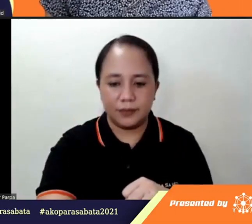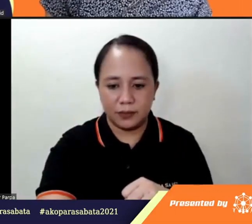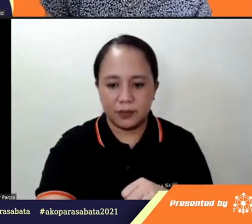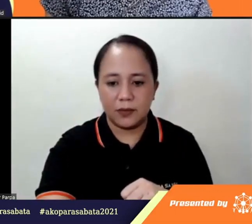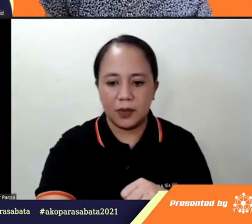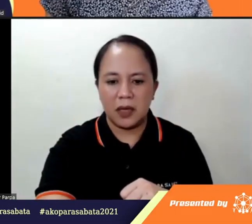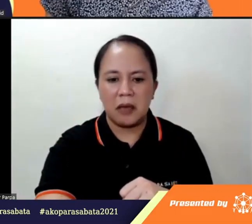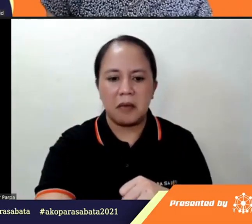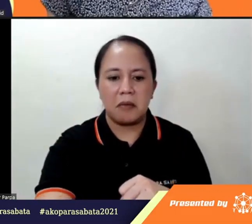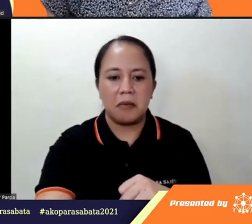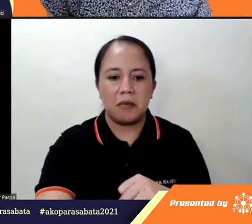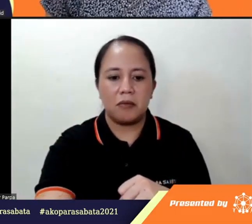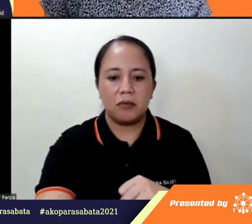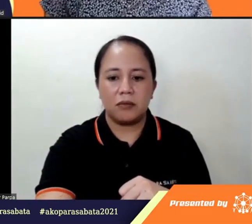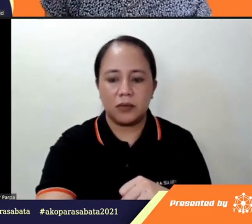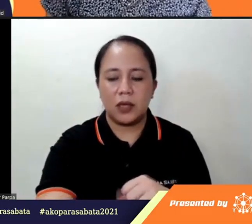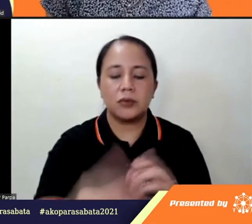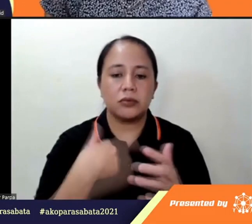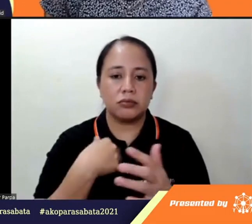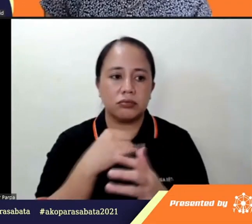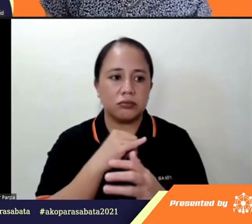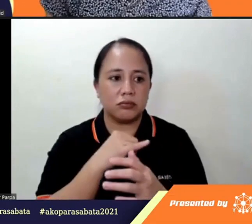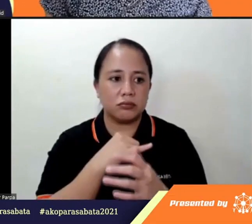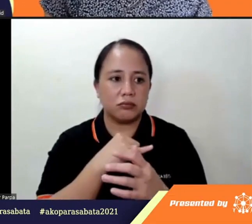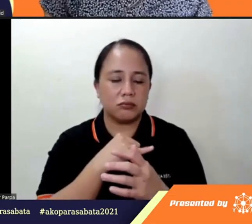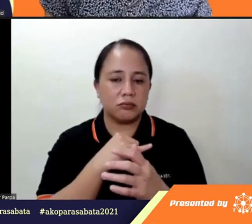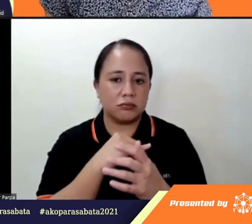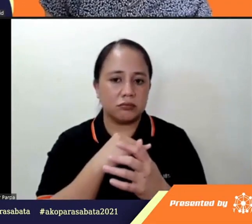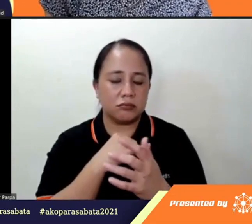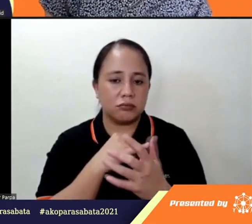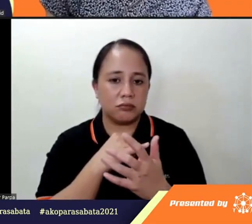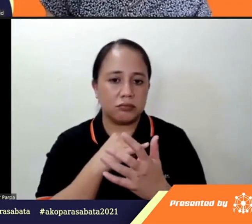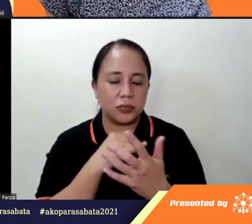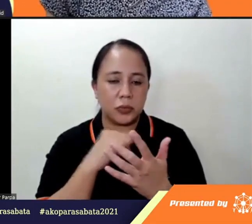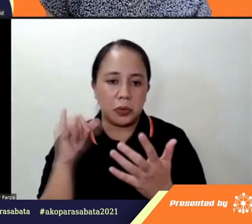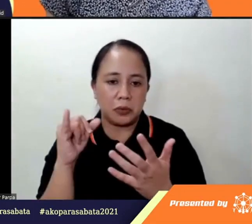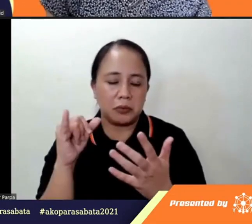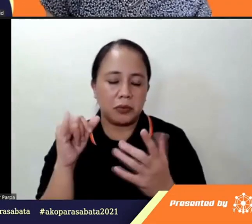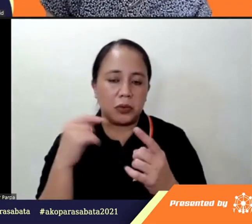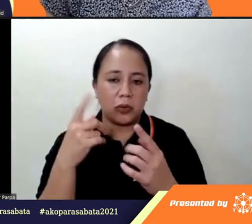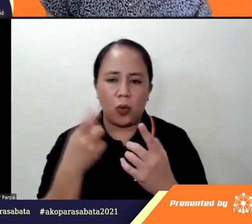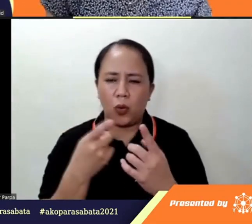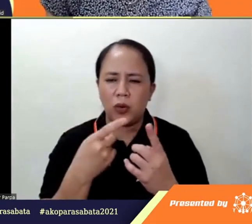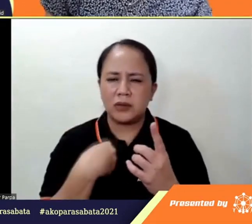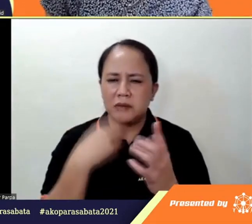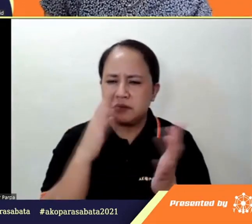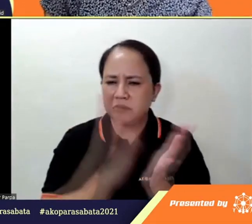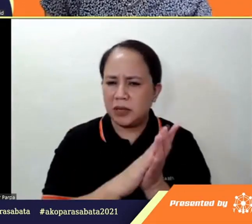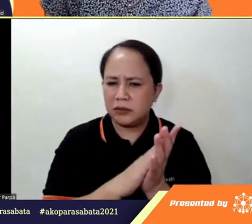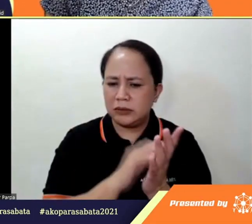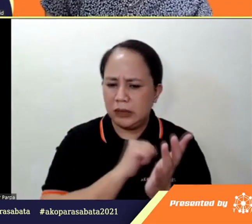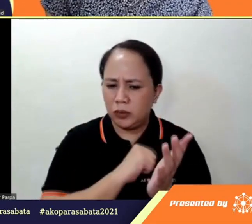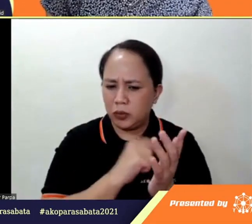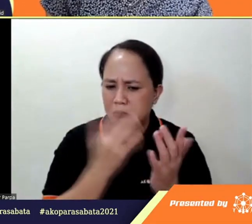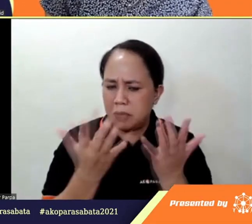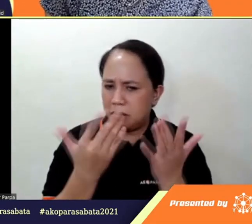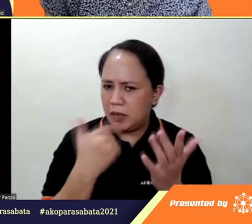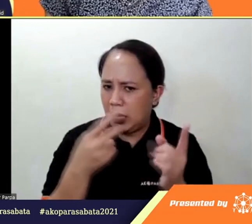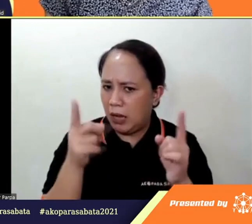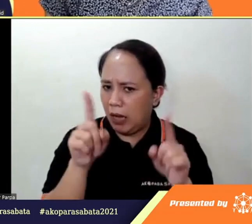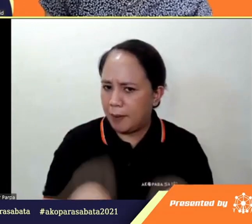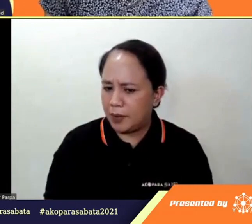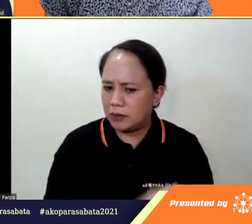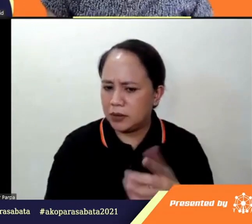suicidal behavior or some bad delinquent behavior, it's because something happened to